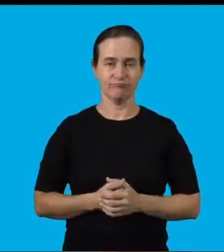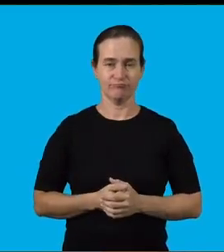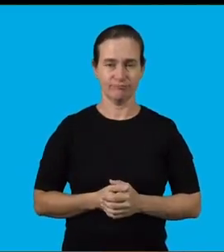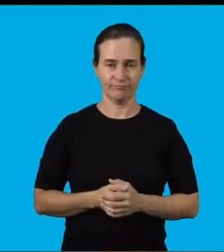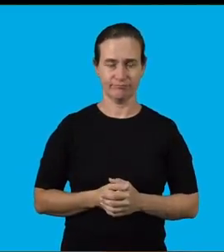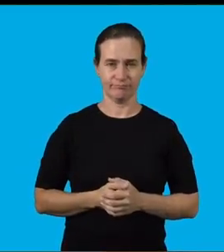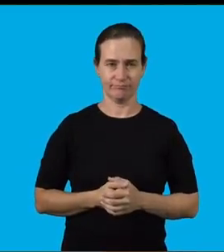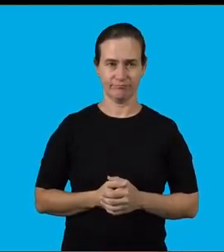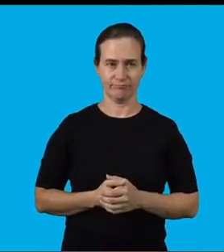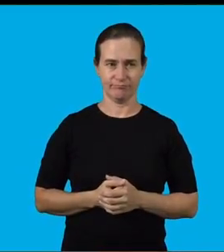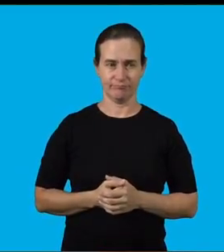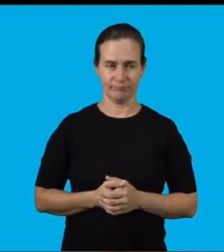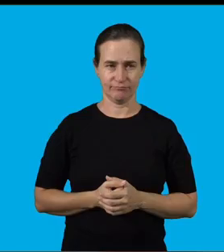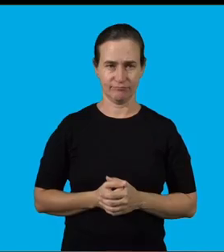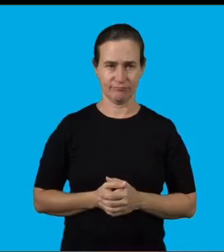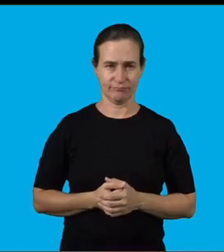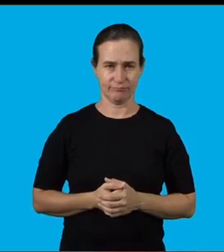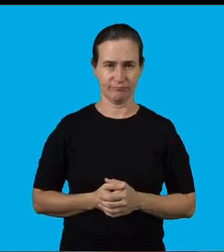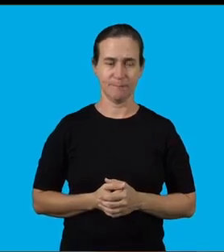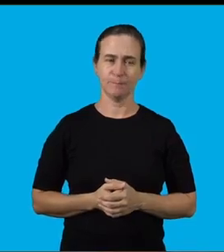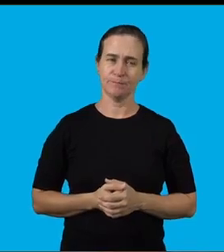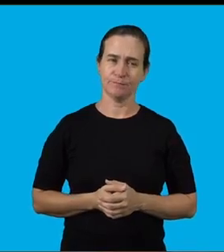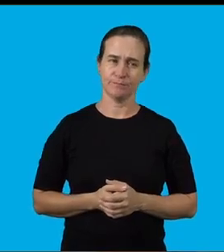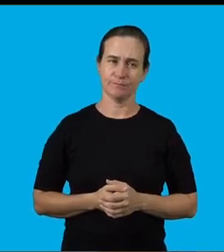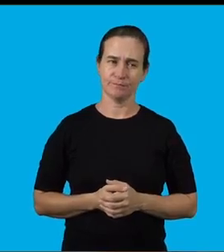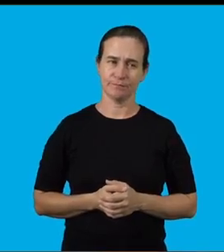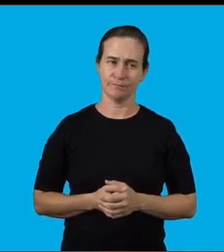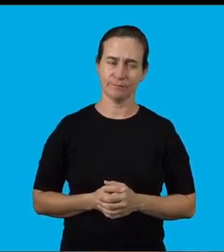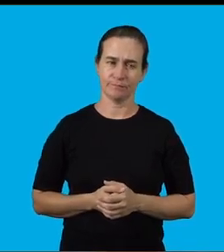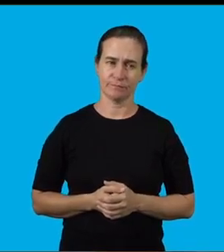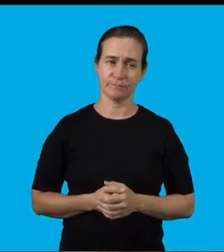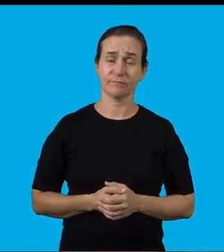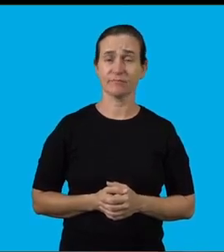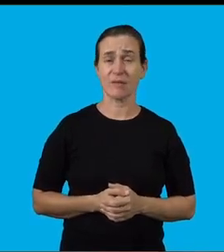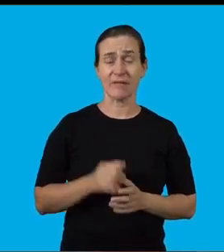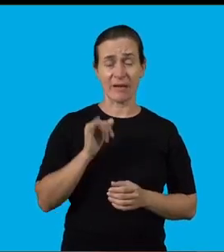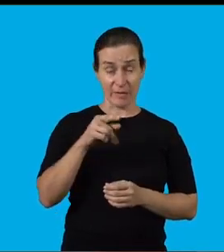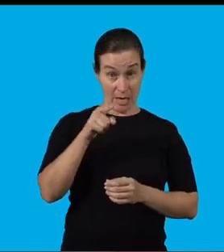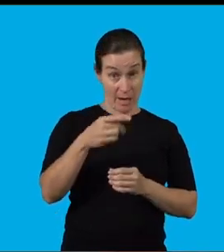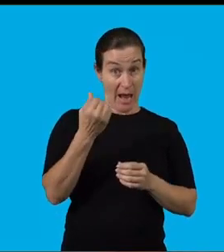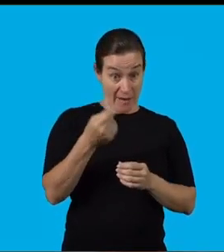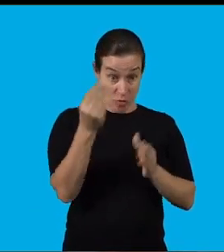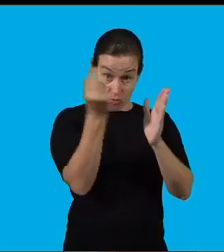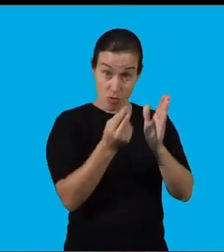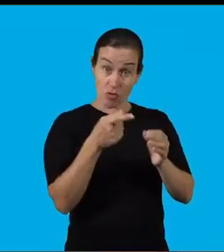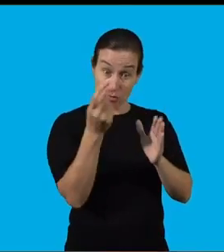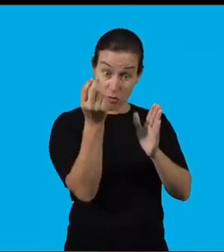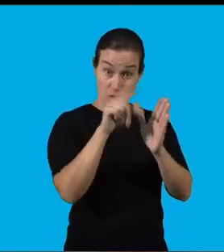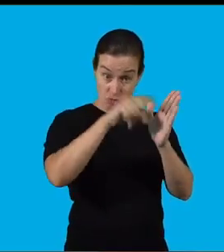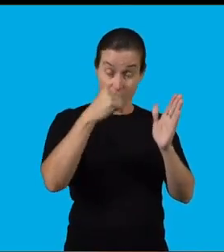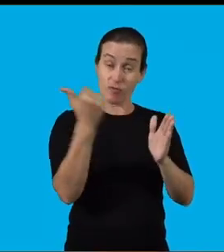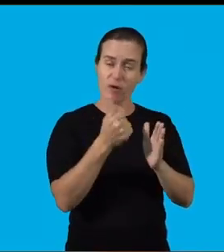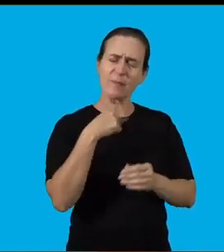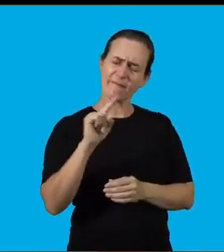is in the graph. Now, what I like to do is when we actually draw the graph for you is just to take a second to analyze it and decide for yourself,